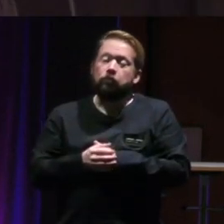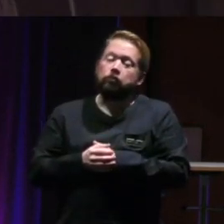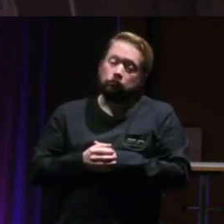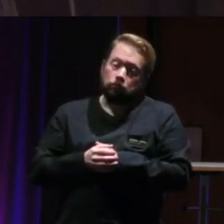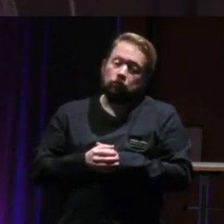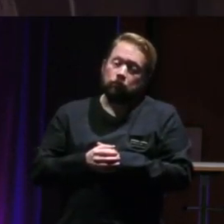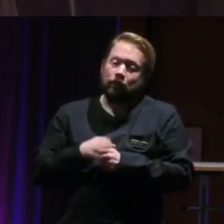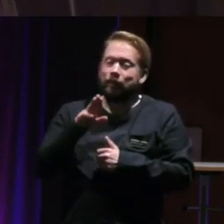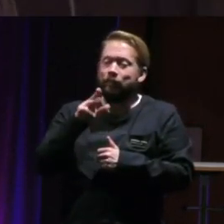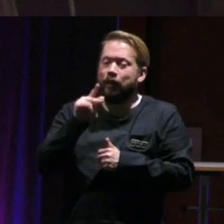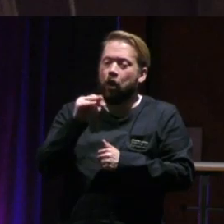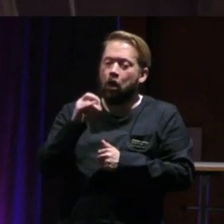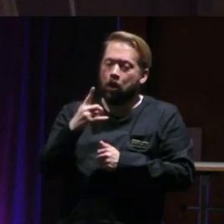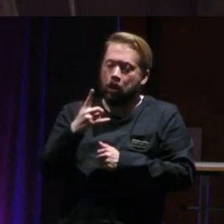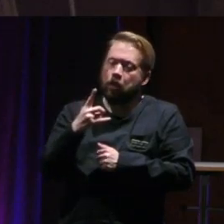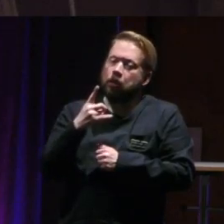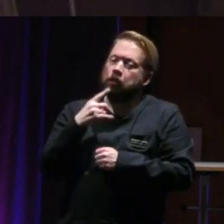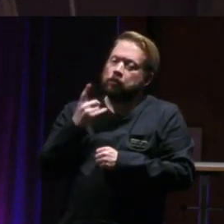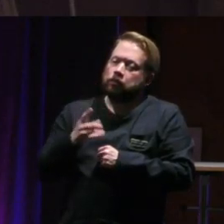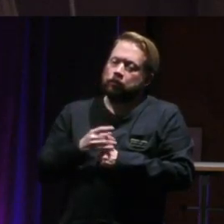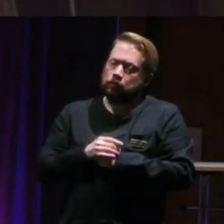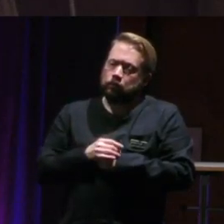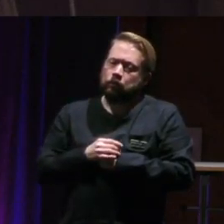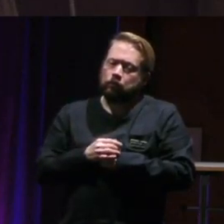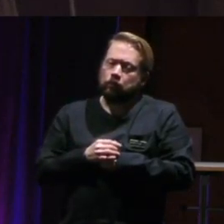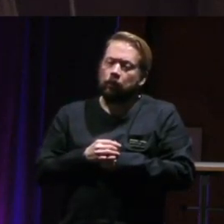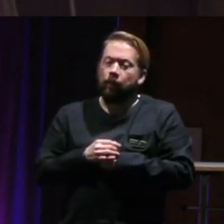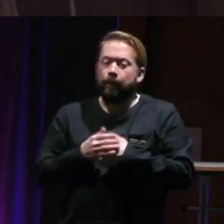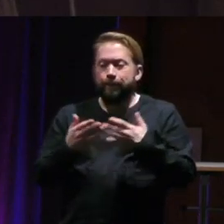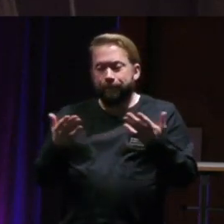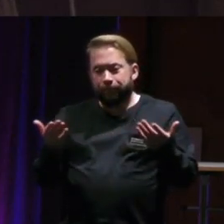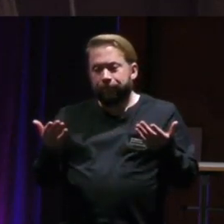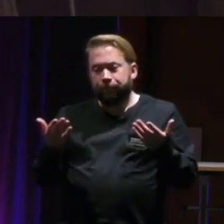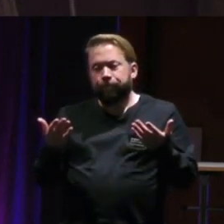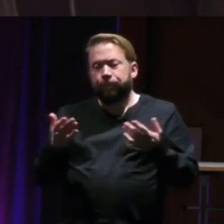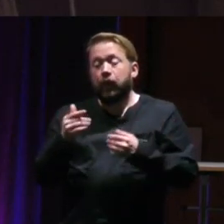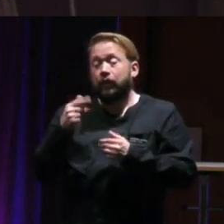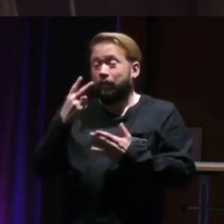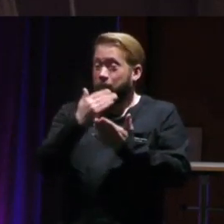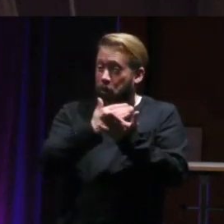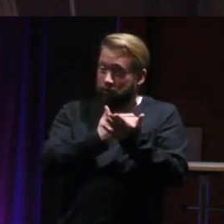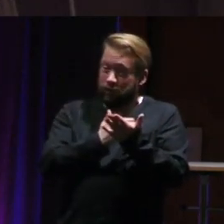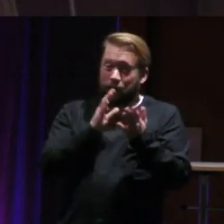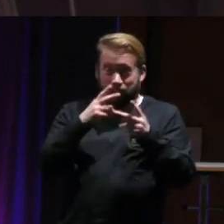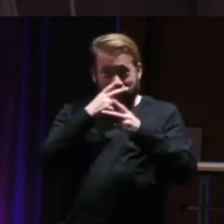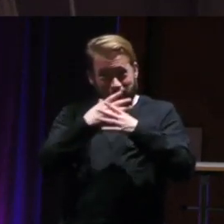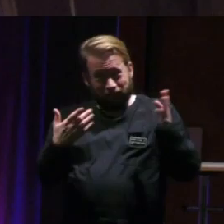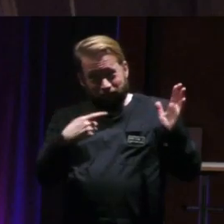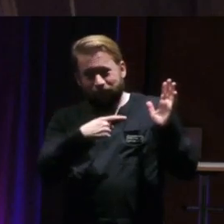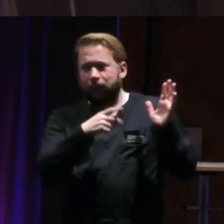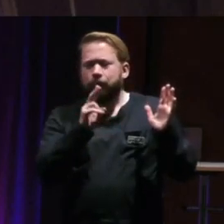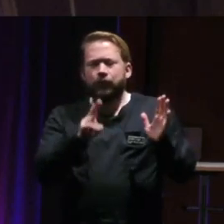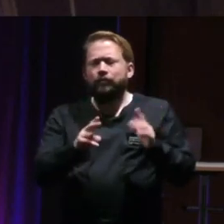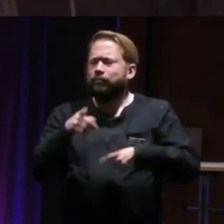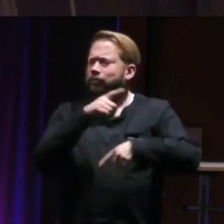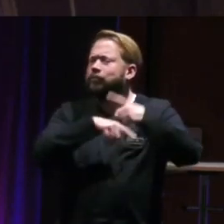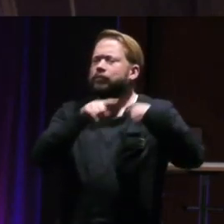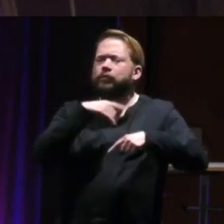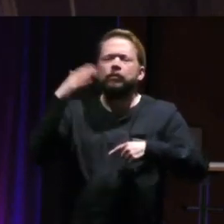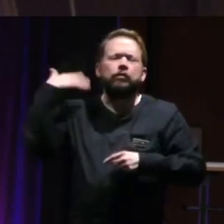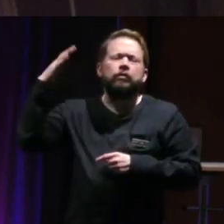this lexic which they use is like it's pure Soviet Union lexic.